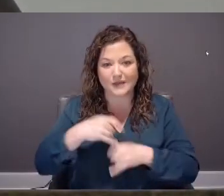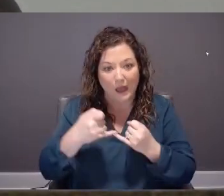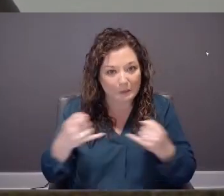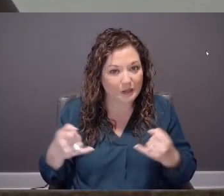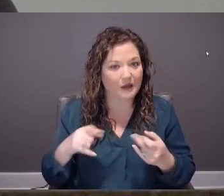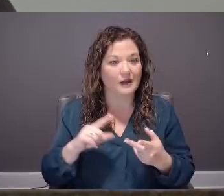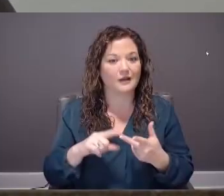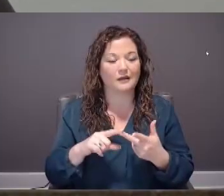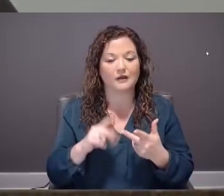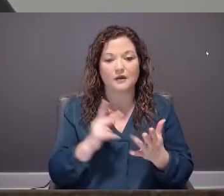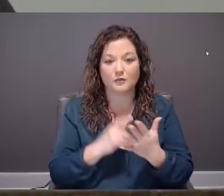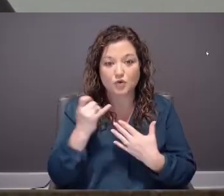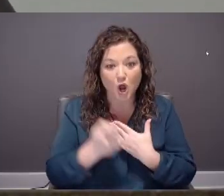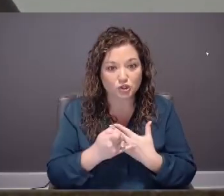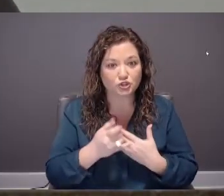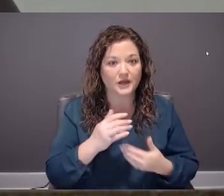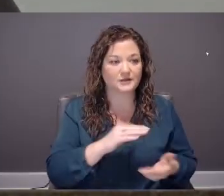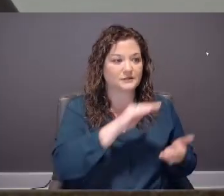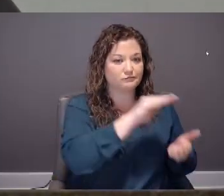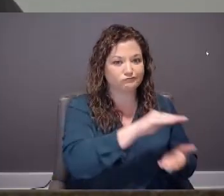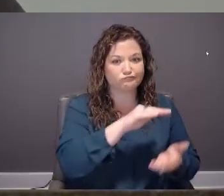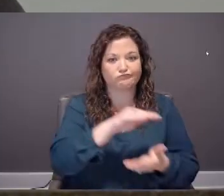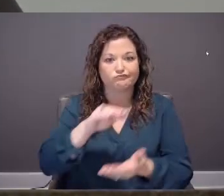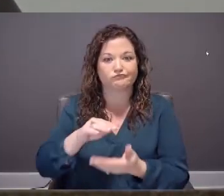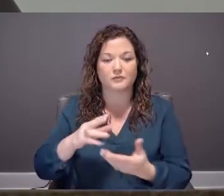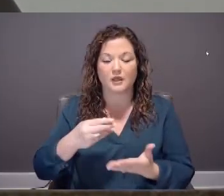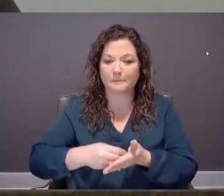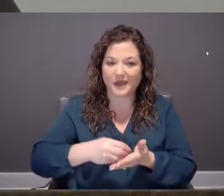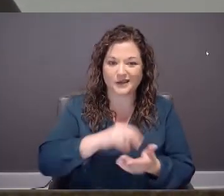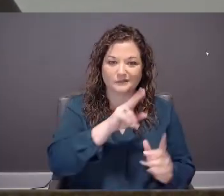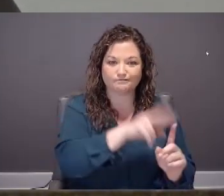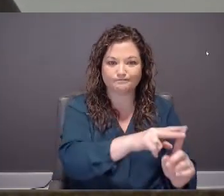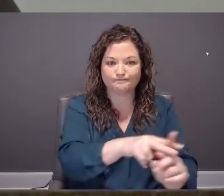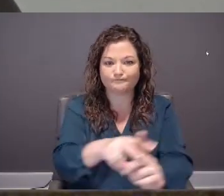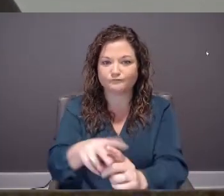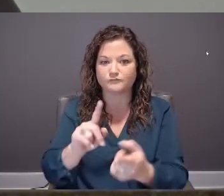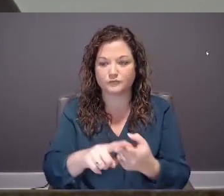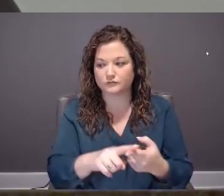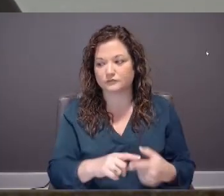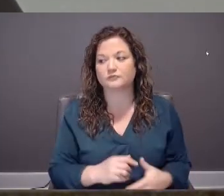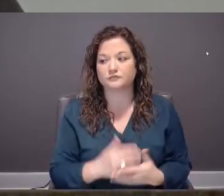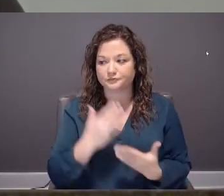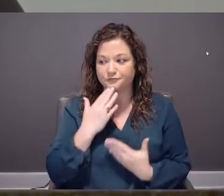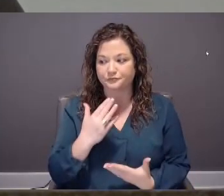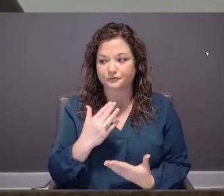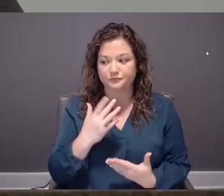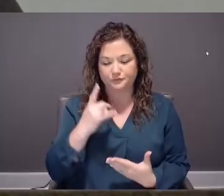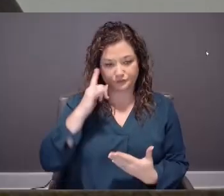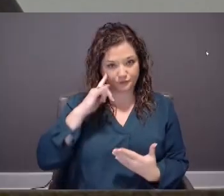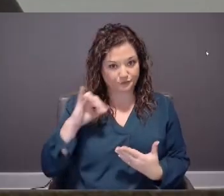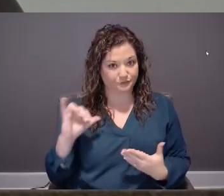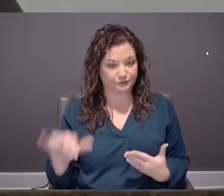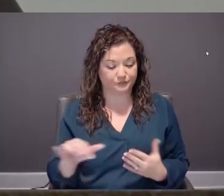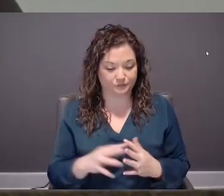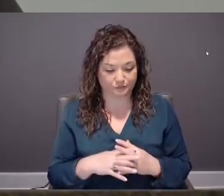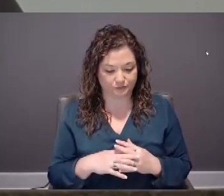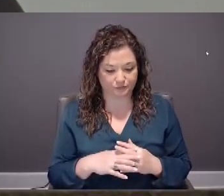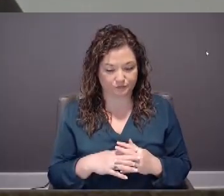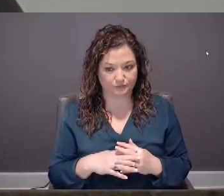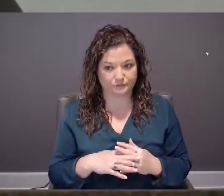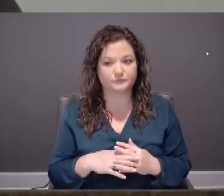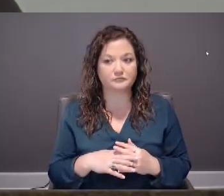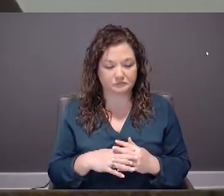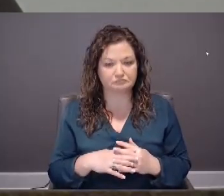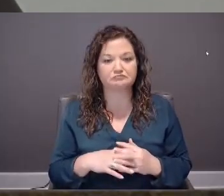and buckets that the council has obligated money to. I really appreciate Galen taking on the